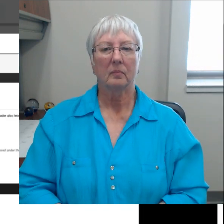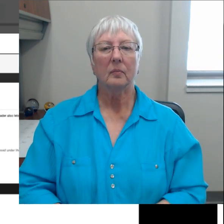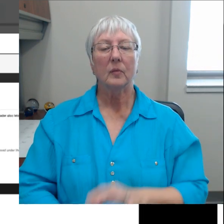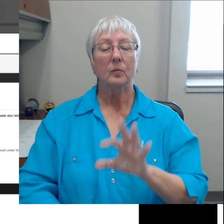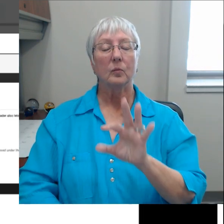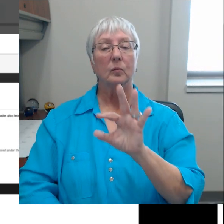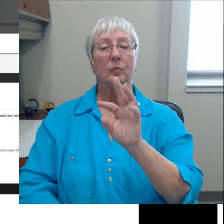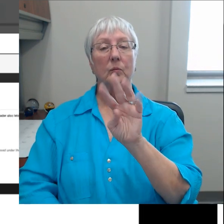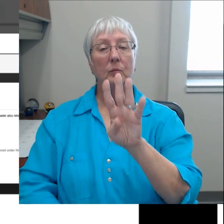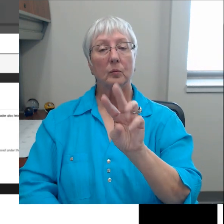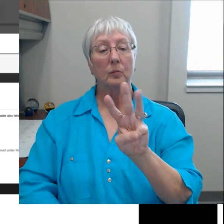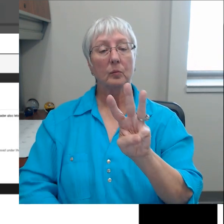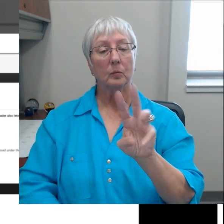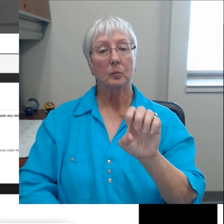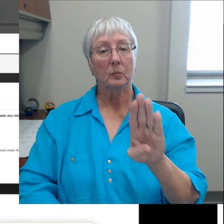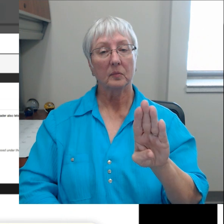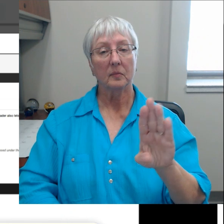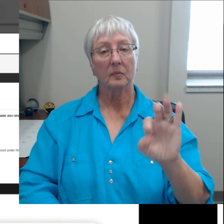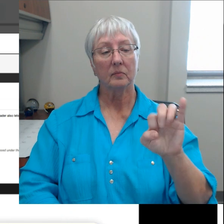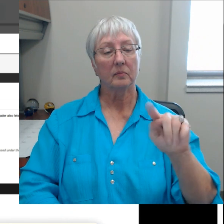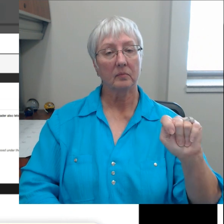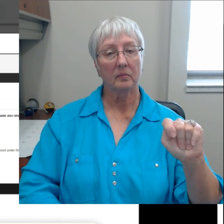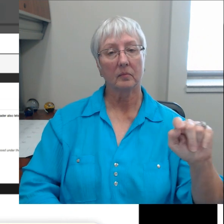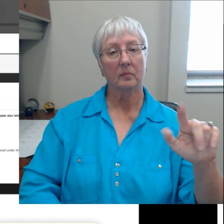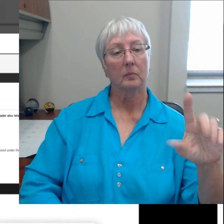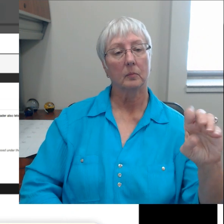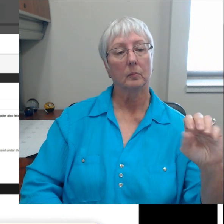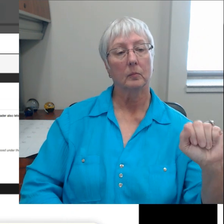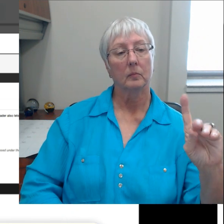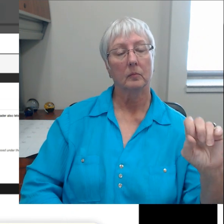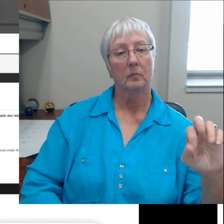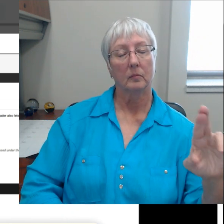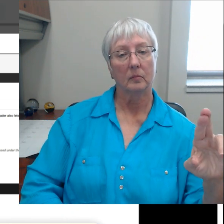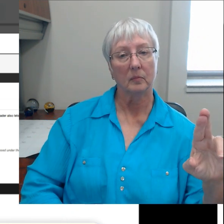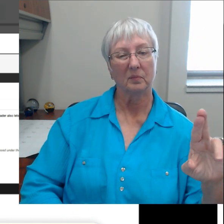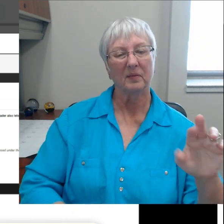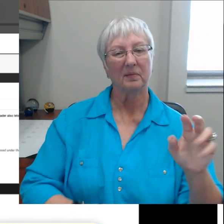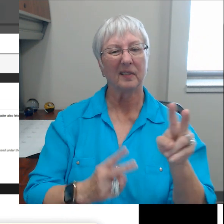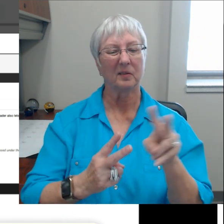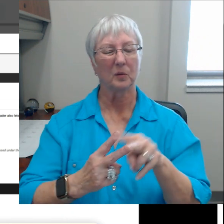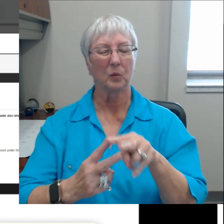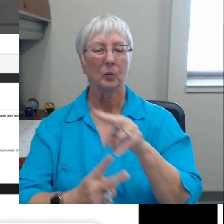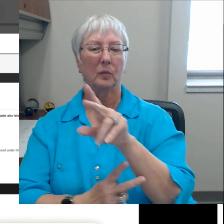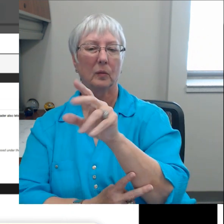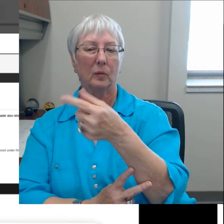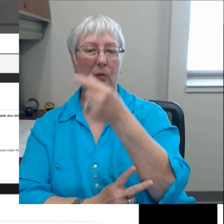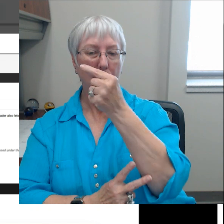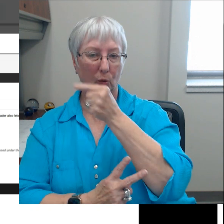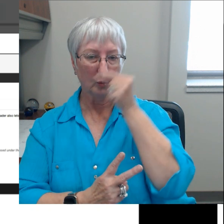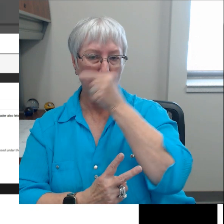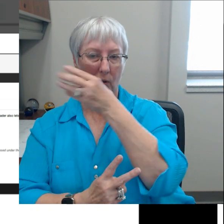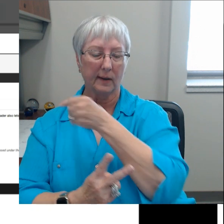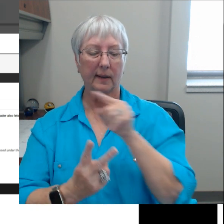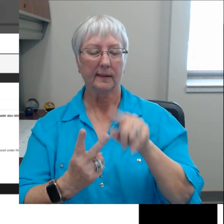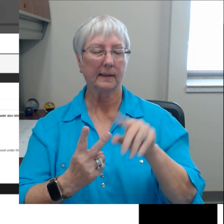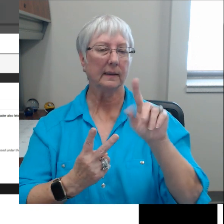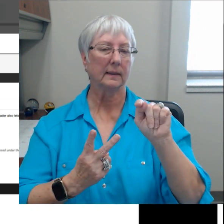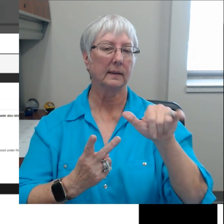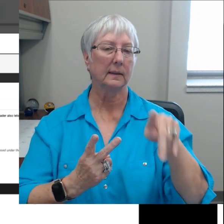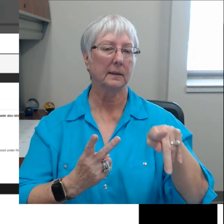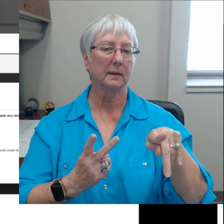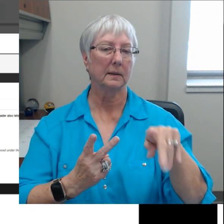Font Loader comes in. Web Font Loader is an open source effort put together between Google and Typekit, and it's a script that gives us some events that we can use